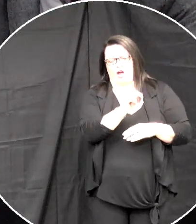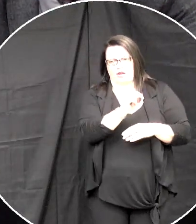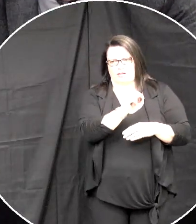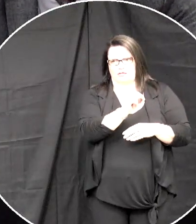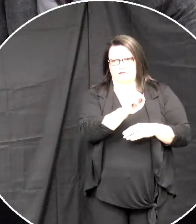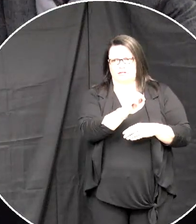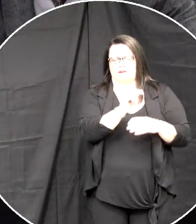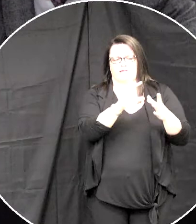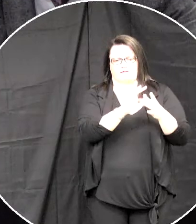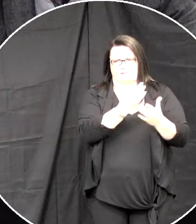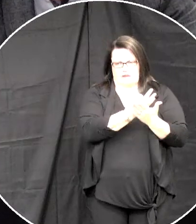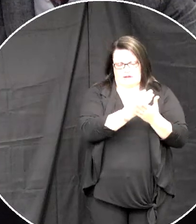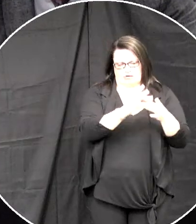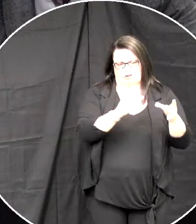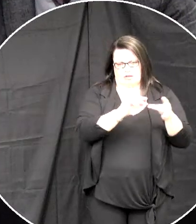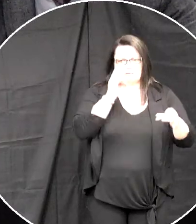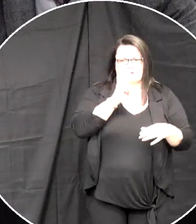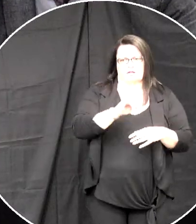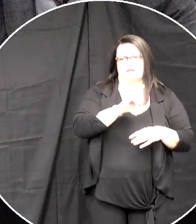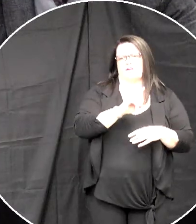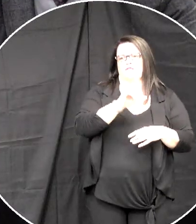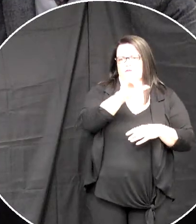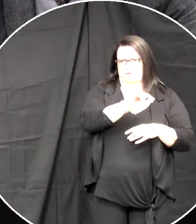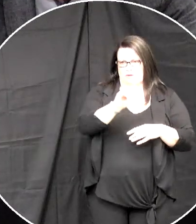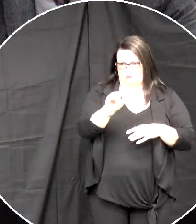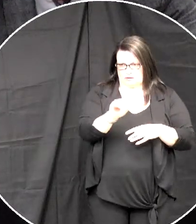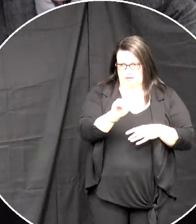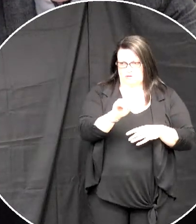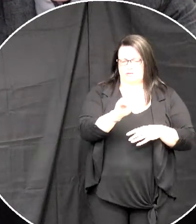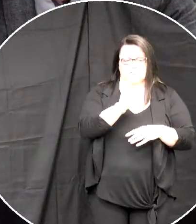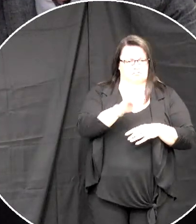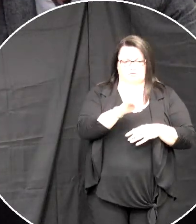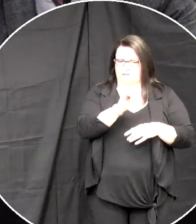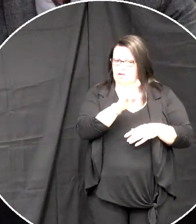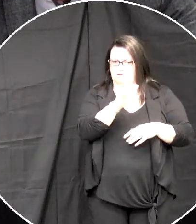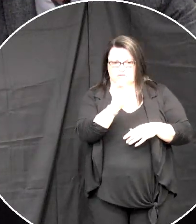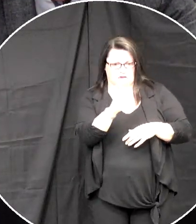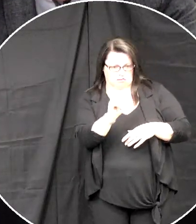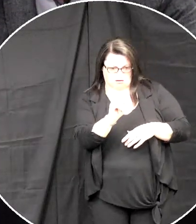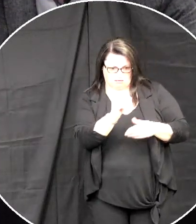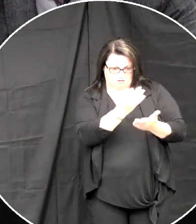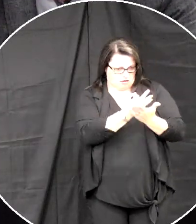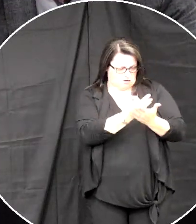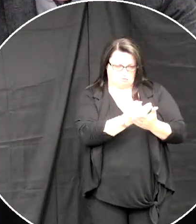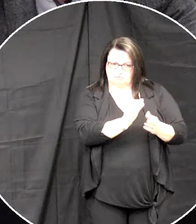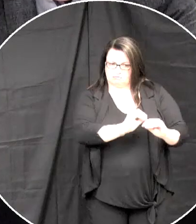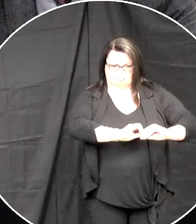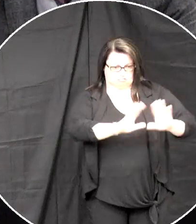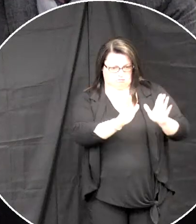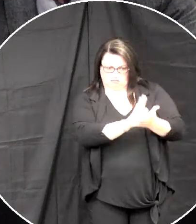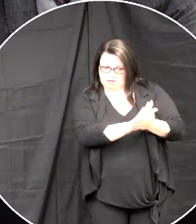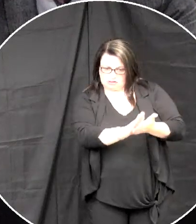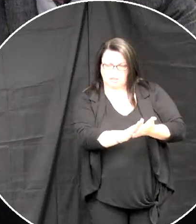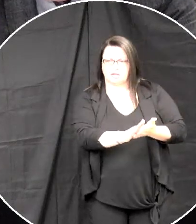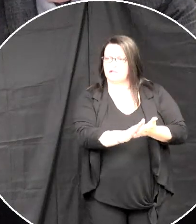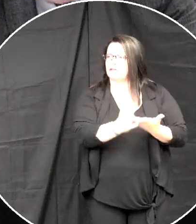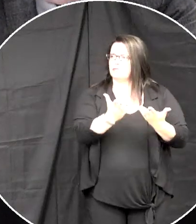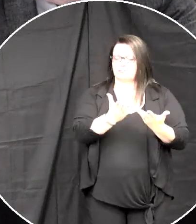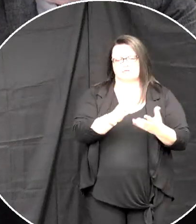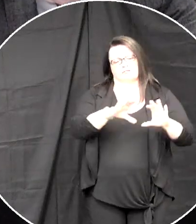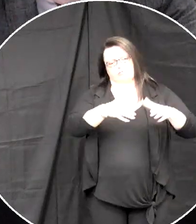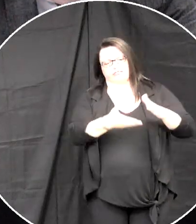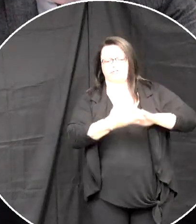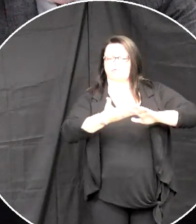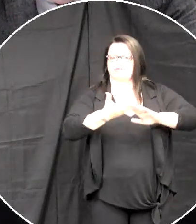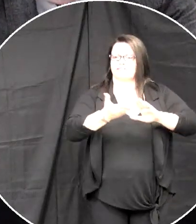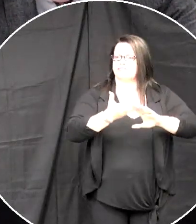31st, 2020. It was a clean audit, and the foundation operated as expected,